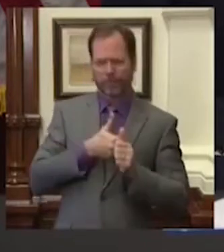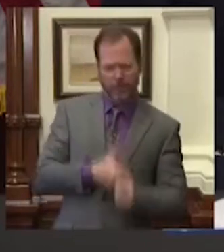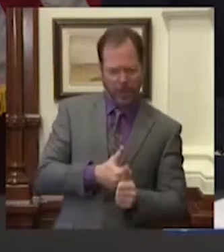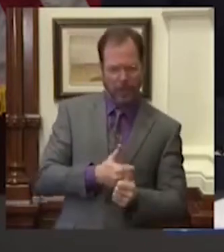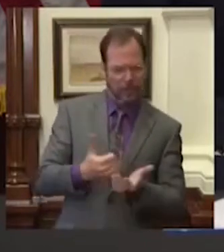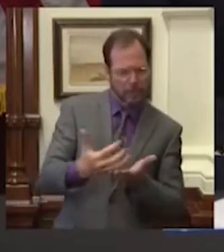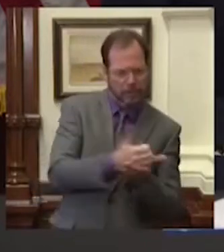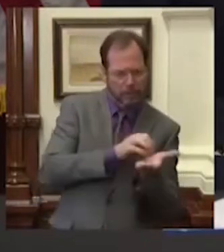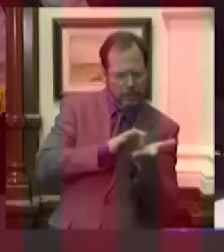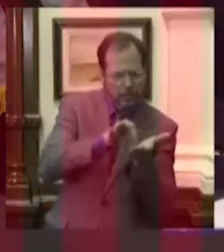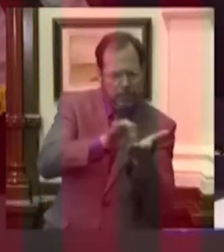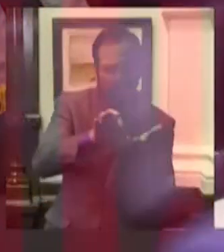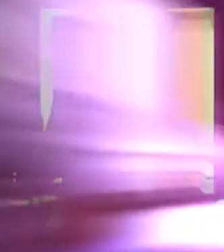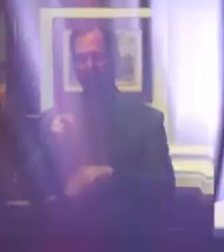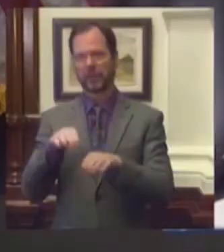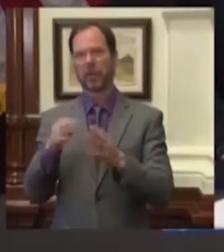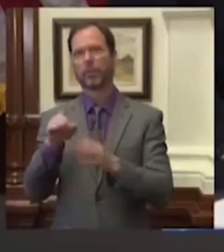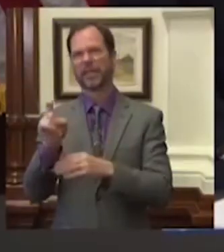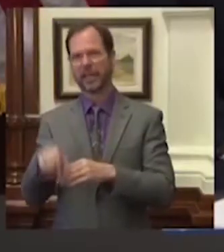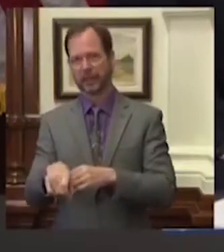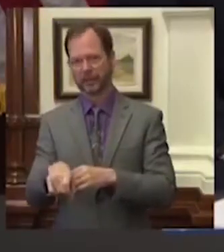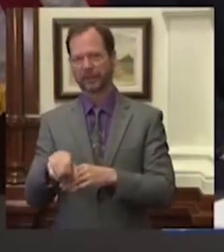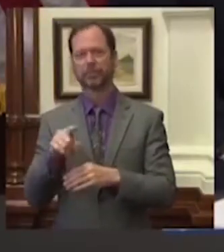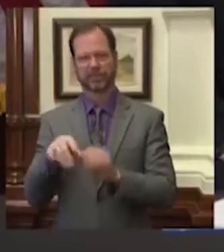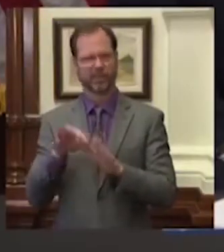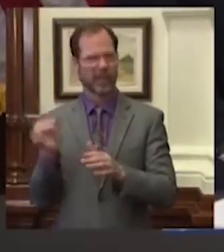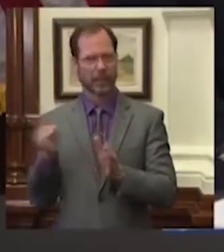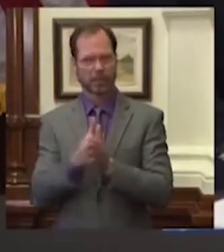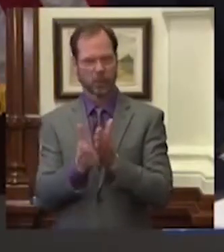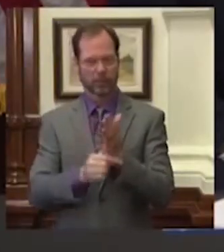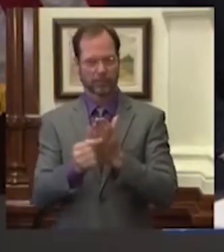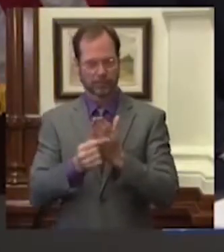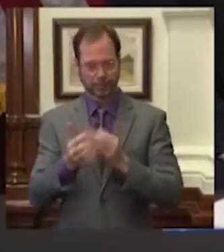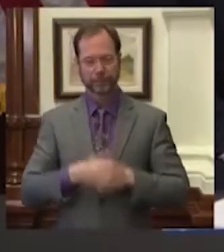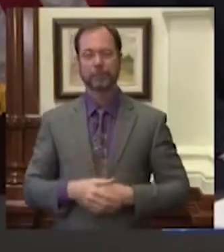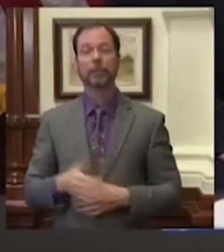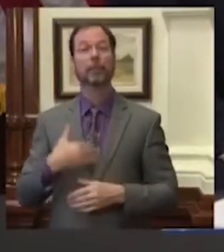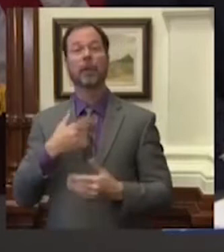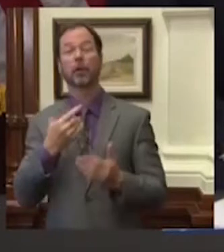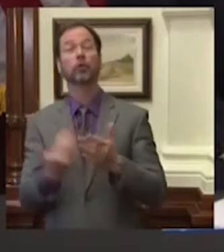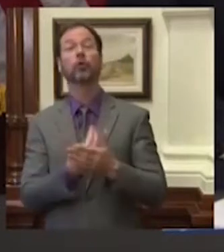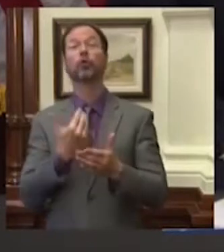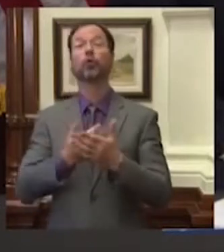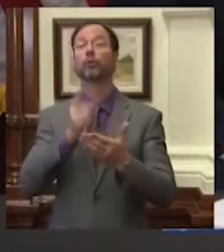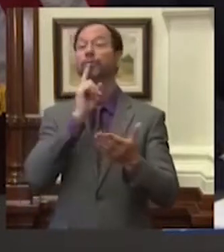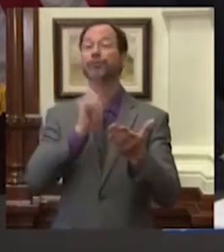and on doctors. So with my new executive order,